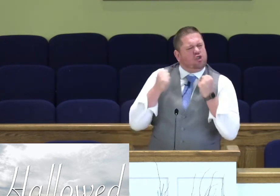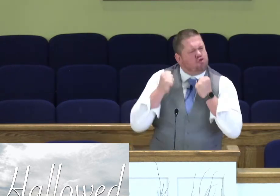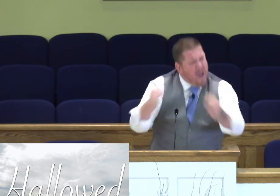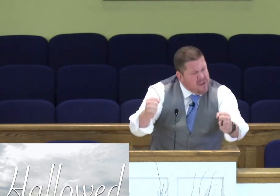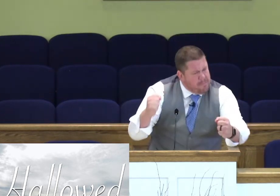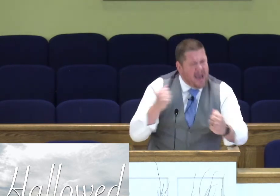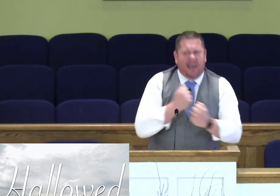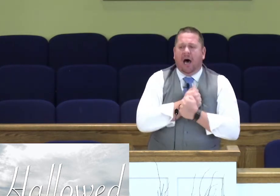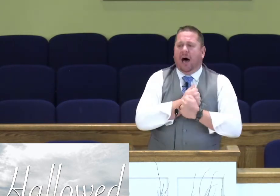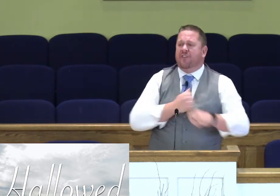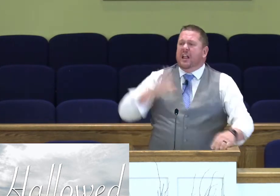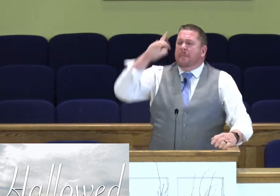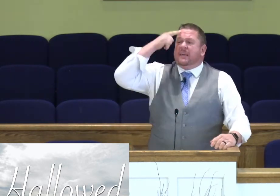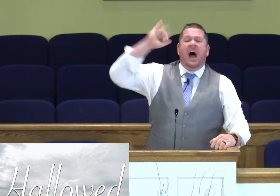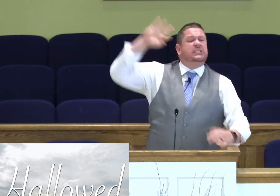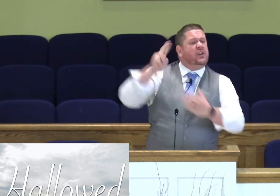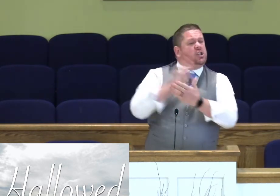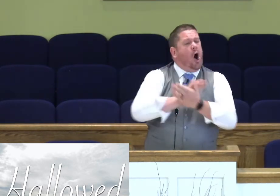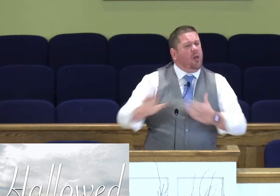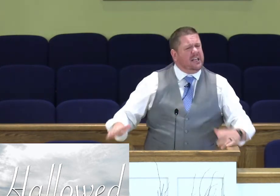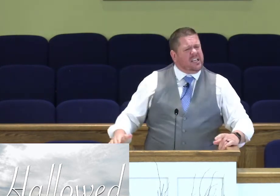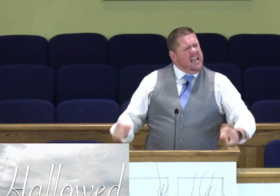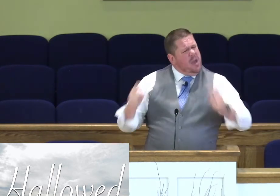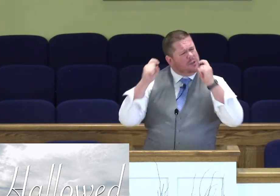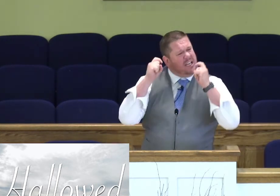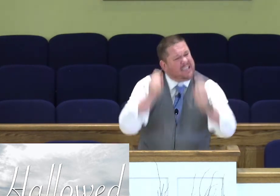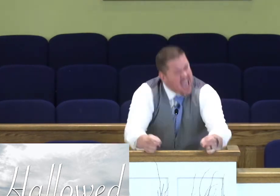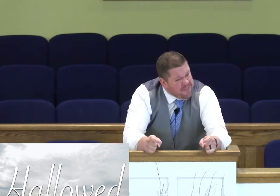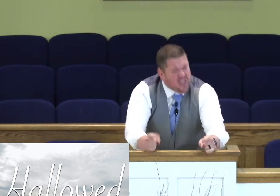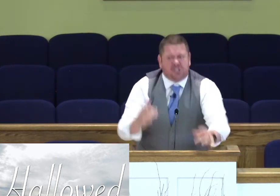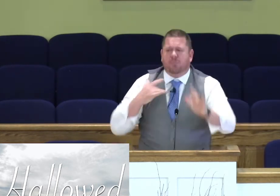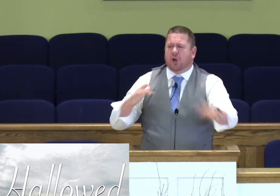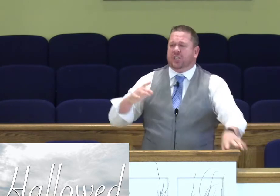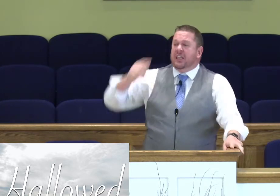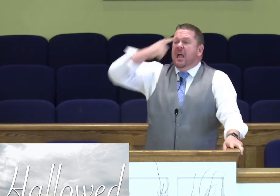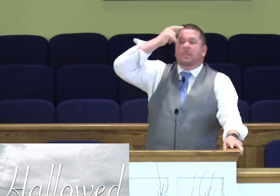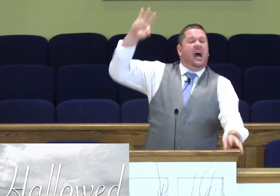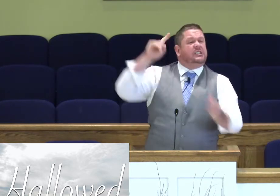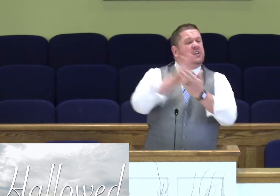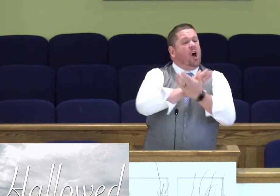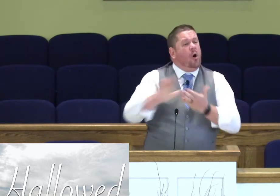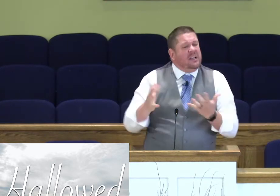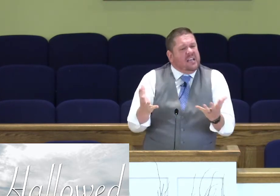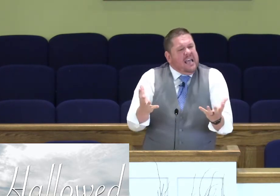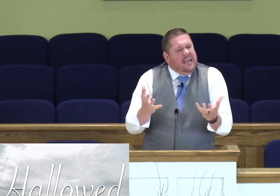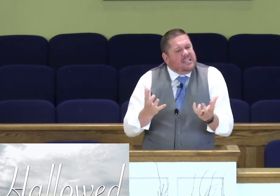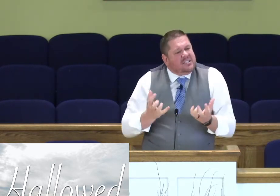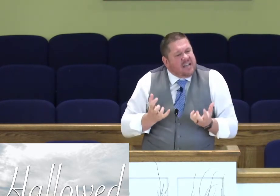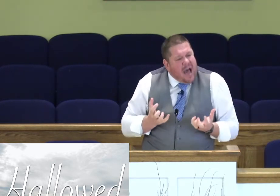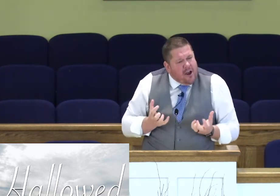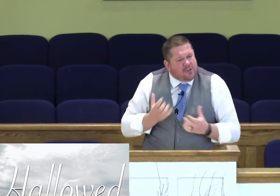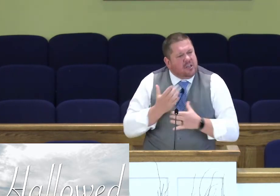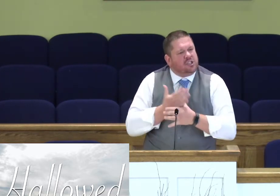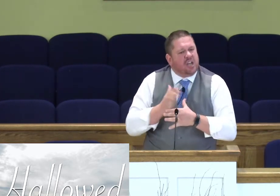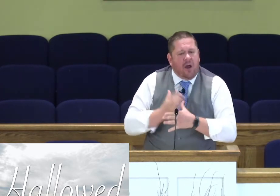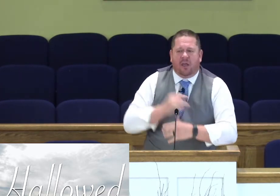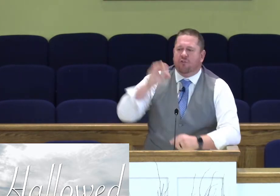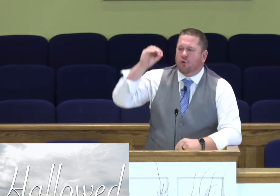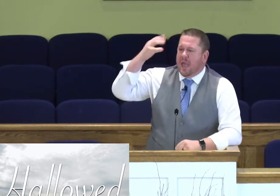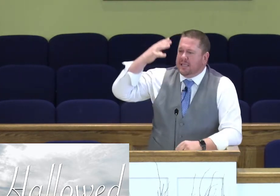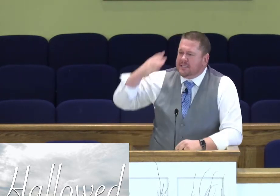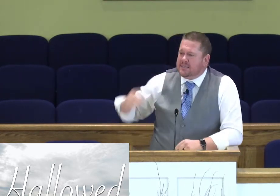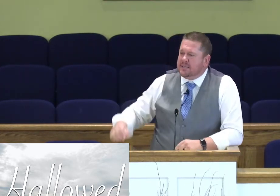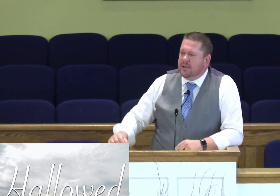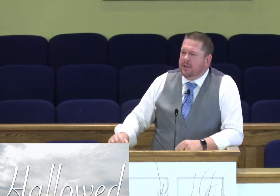He is driven by love. Because of His holiness, He wants to gift us mercy. Because of His holiness, He desires the sharing